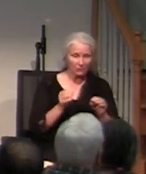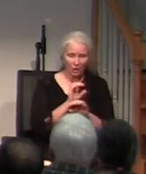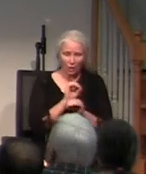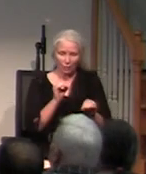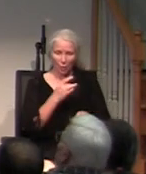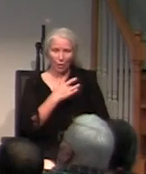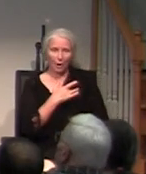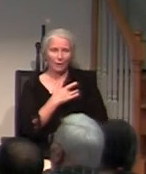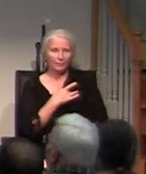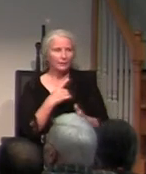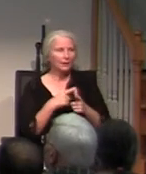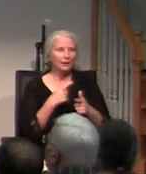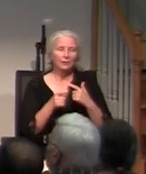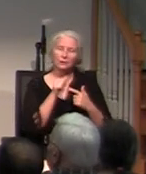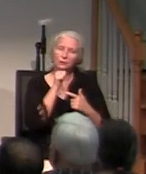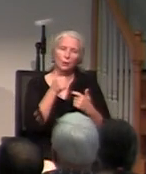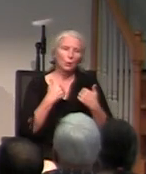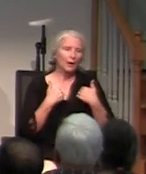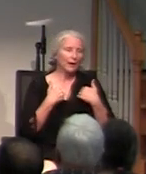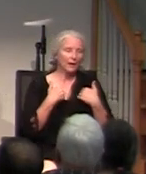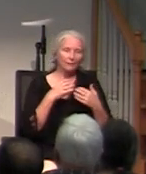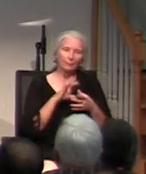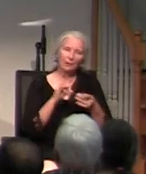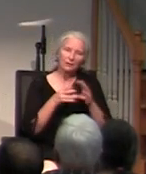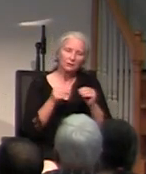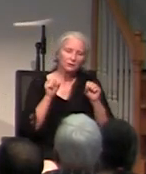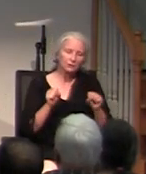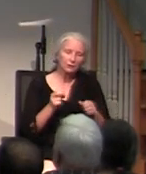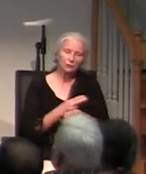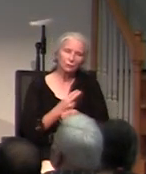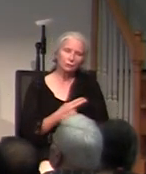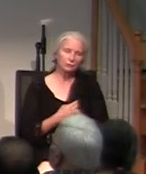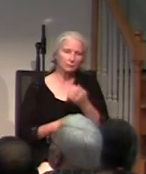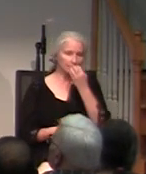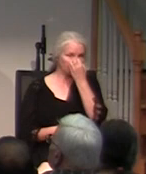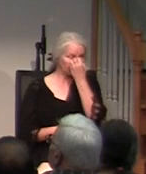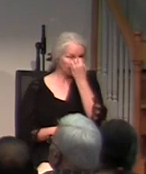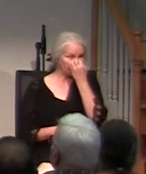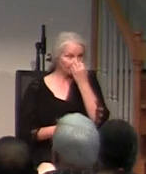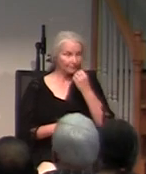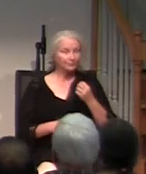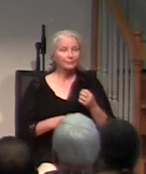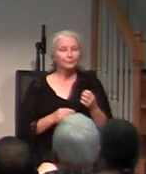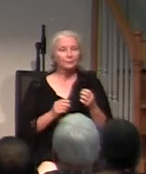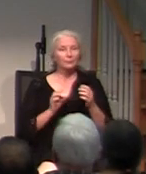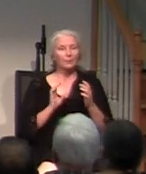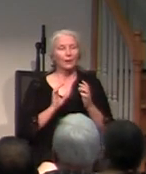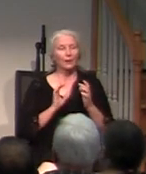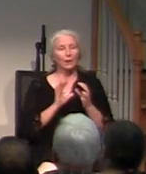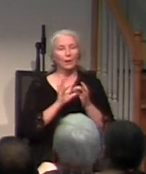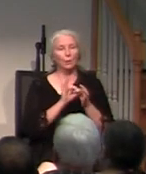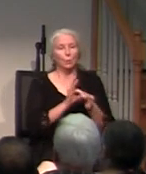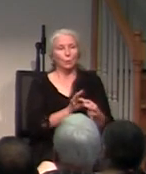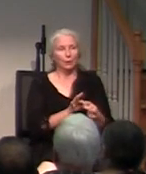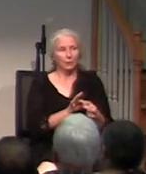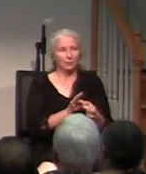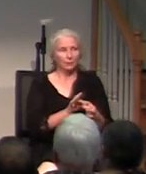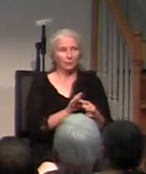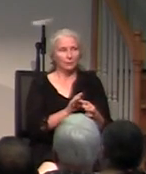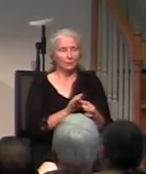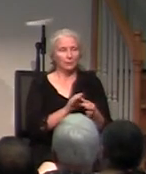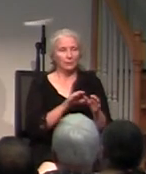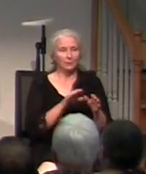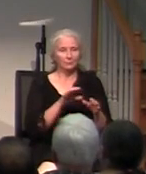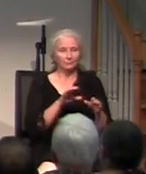operational message. There's a preparation that's needed to give the loud cry. We need, according to the Laodicean message, we need vision, we